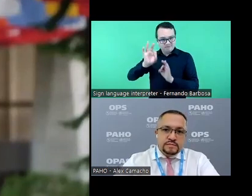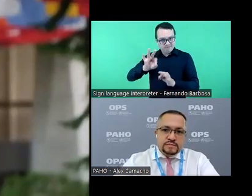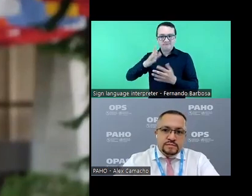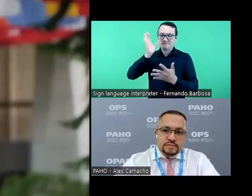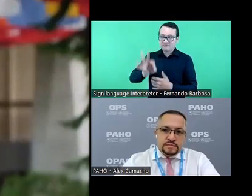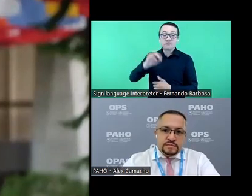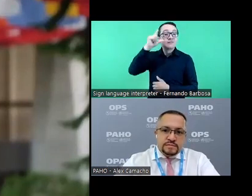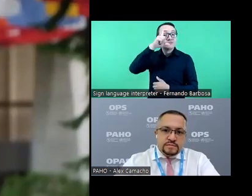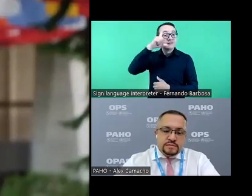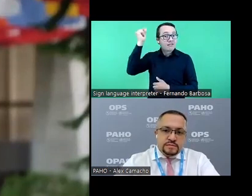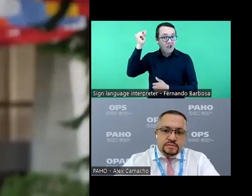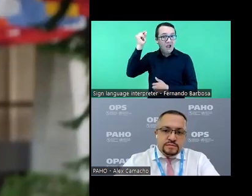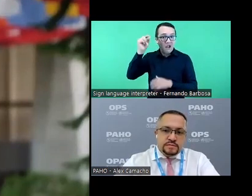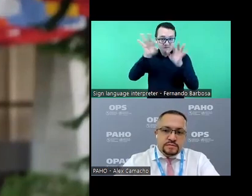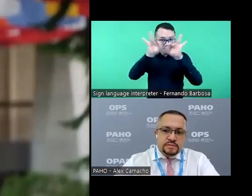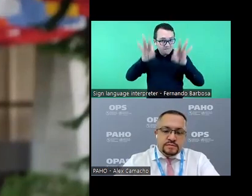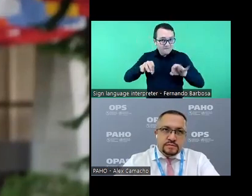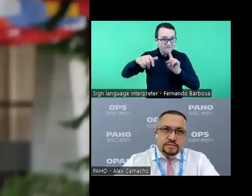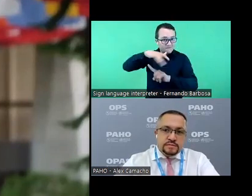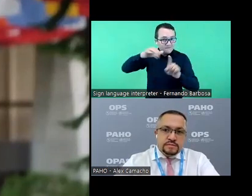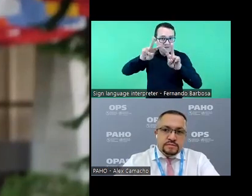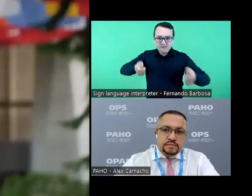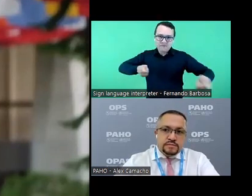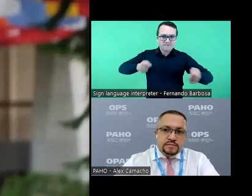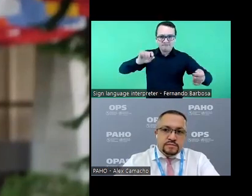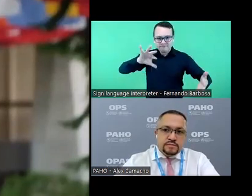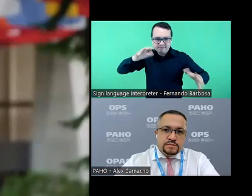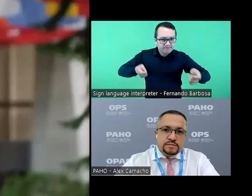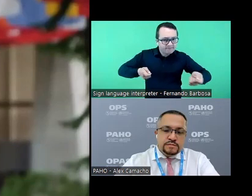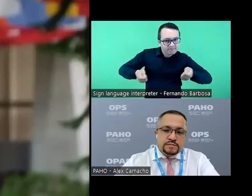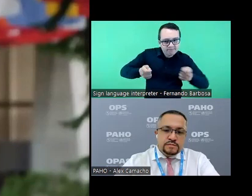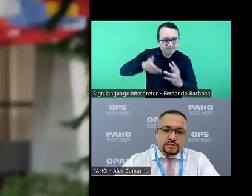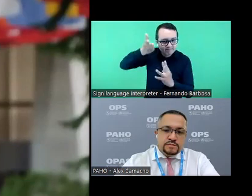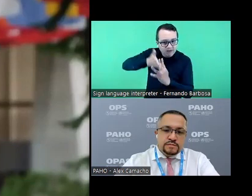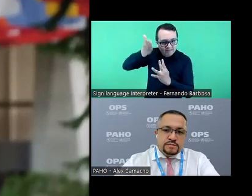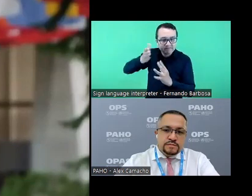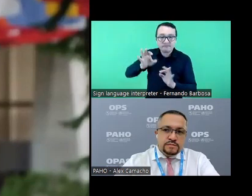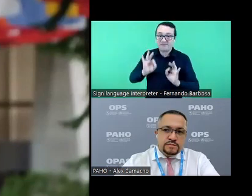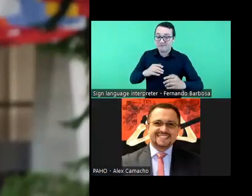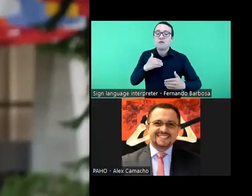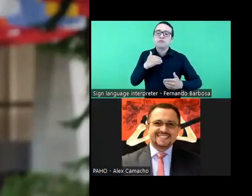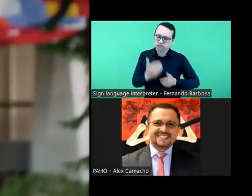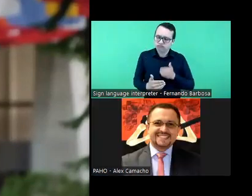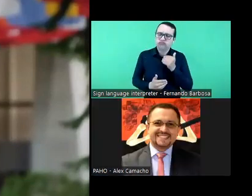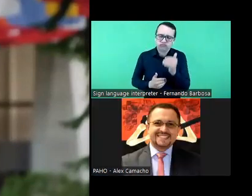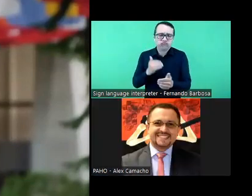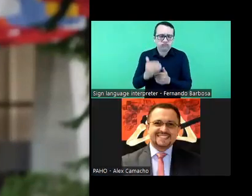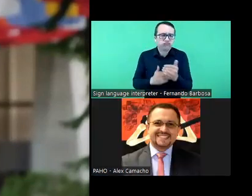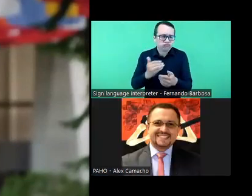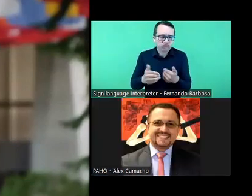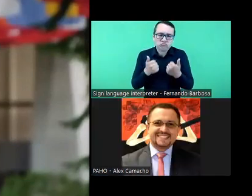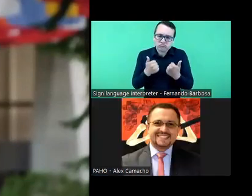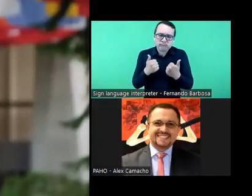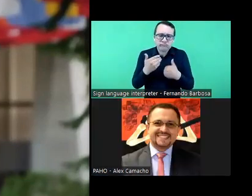Disaster Risk Reduction and the Sustainable Development Goals. While progress has been made, there is still much